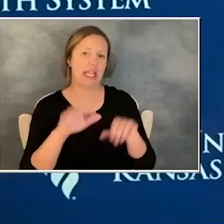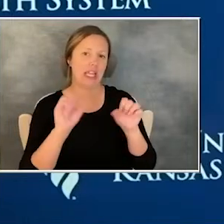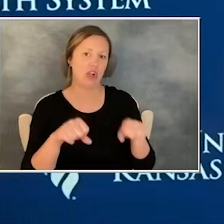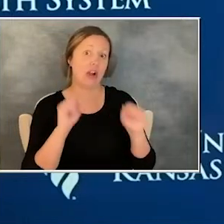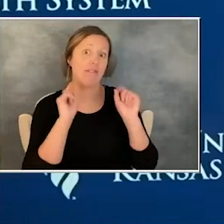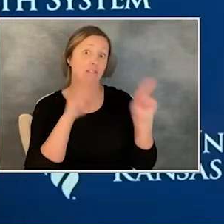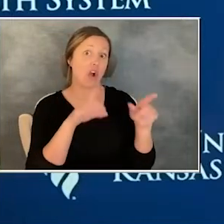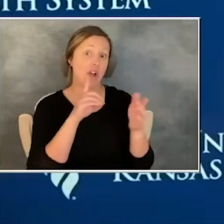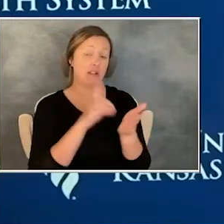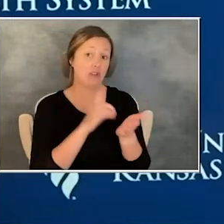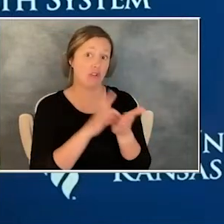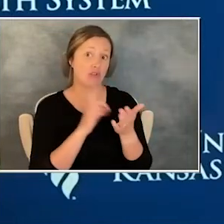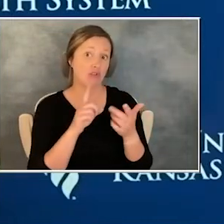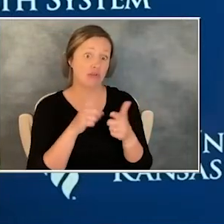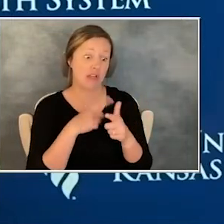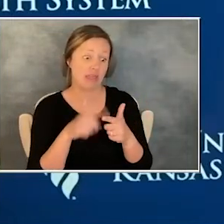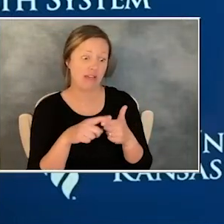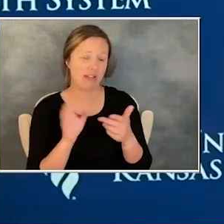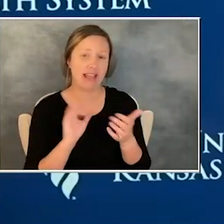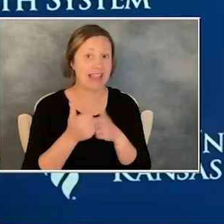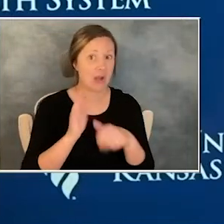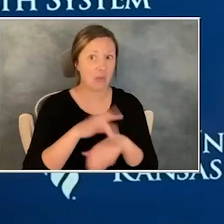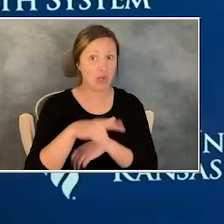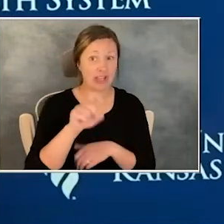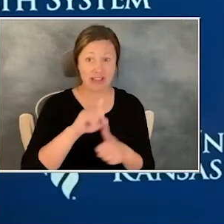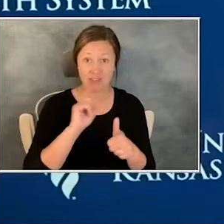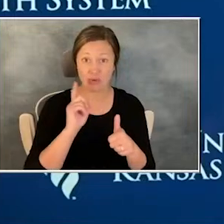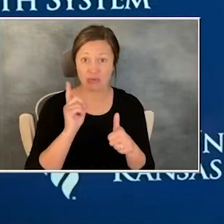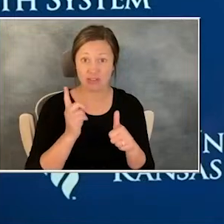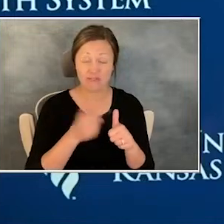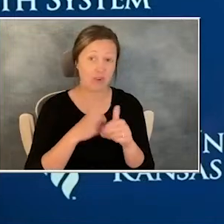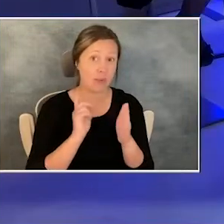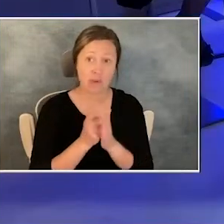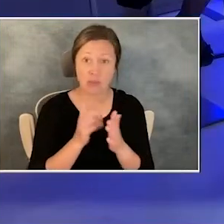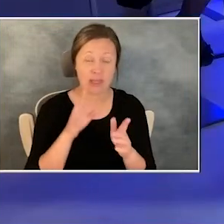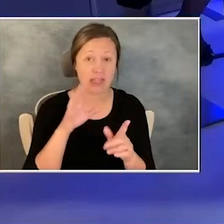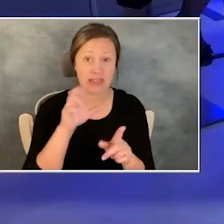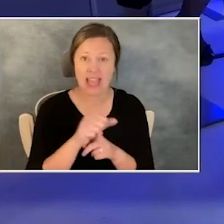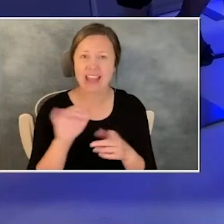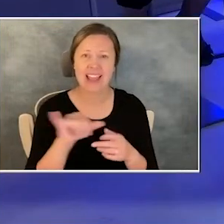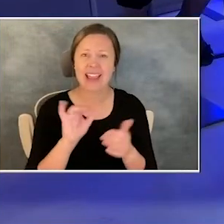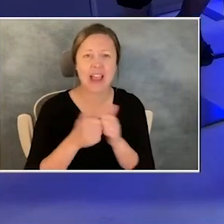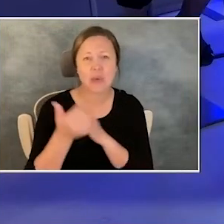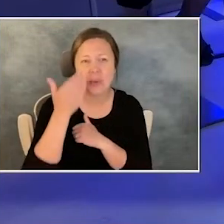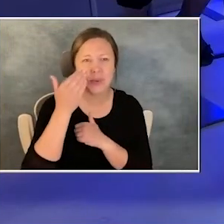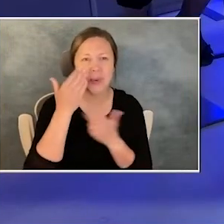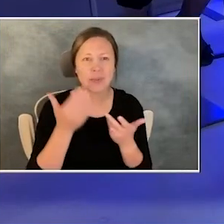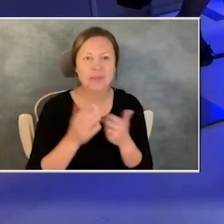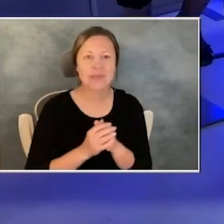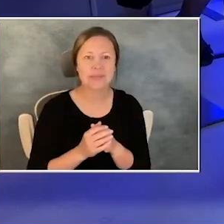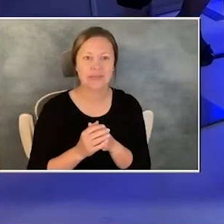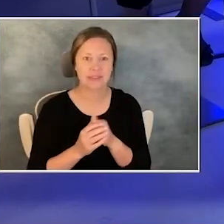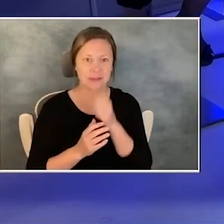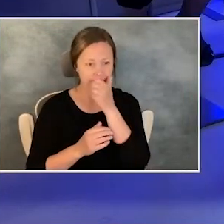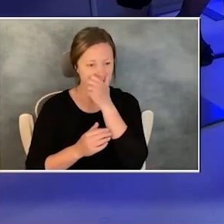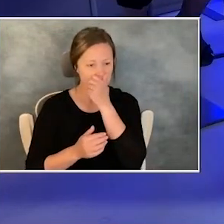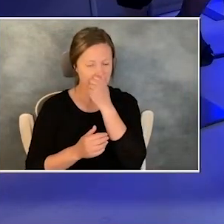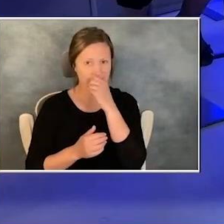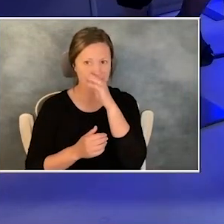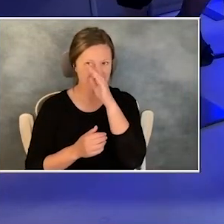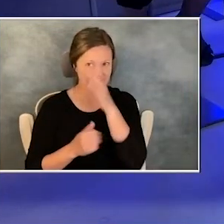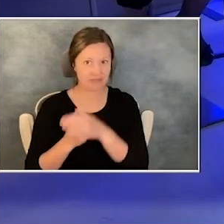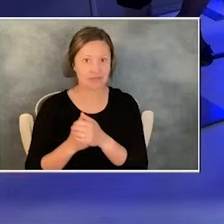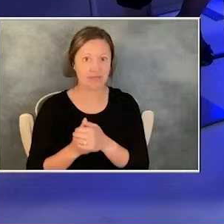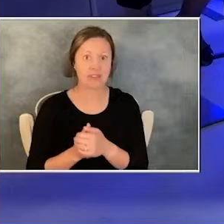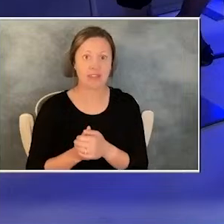like, how early do you have to catch it the first moment? How do you know? Yeah, no, this is going to, you know, earlier is better,